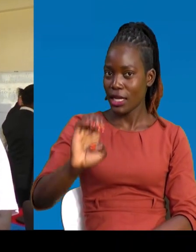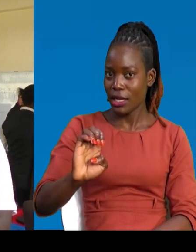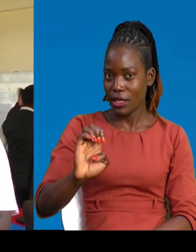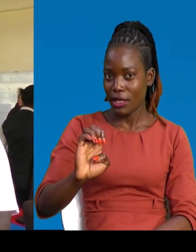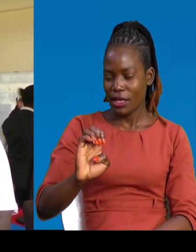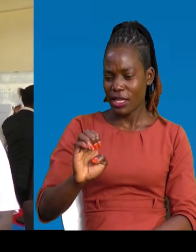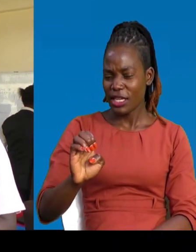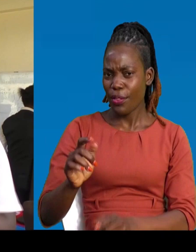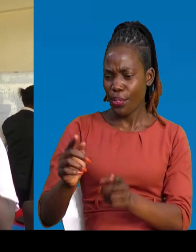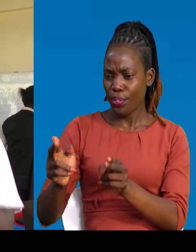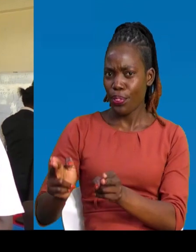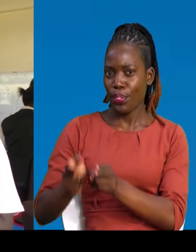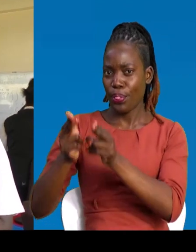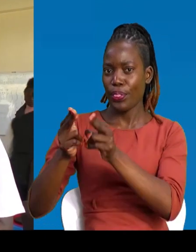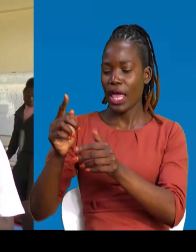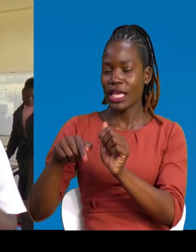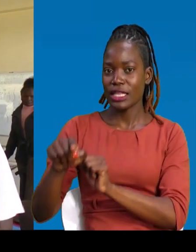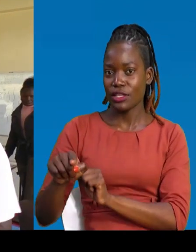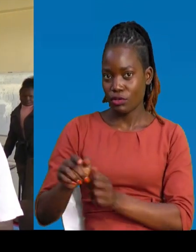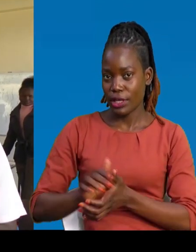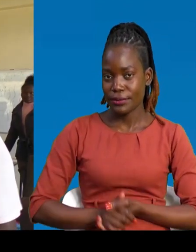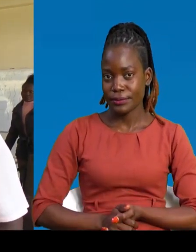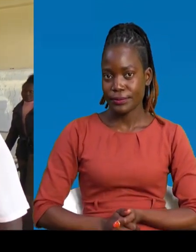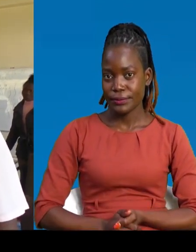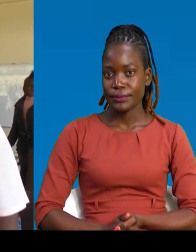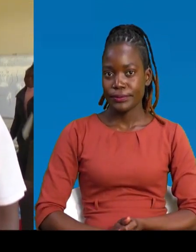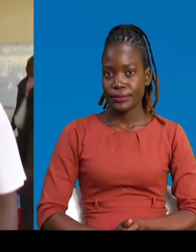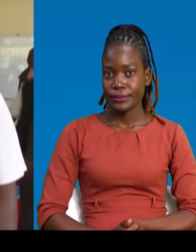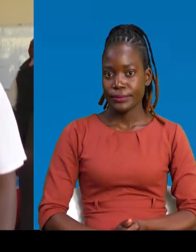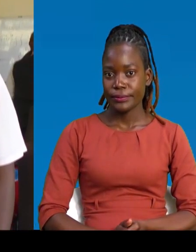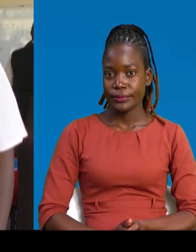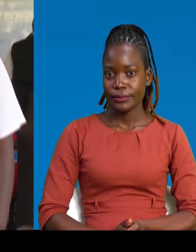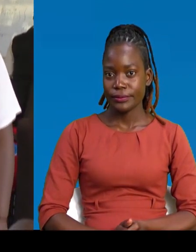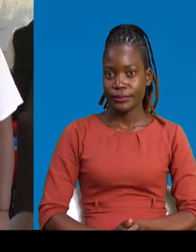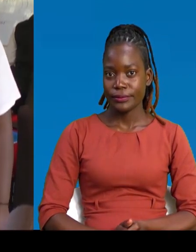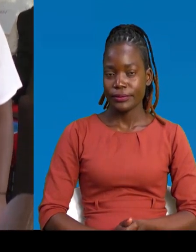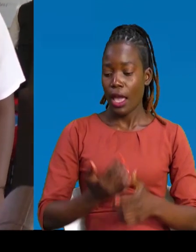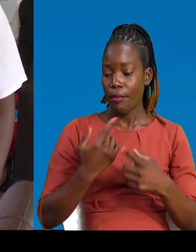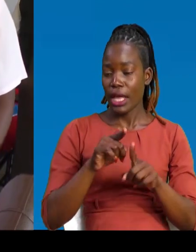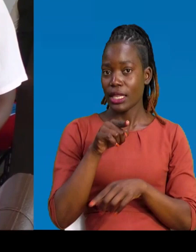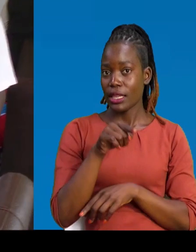konde kushinda hii. Straight, alafu much slimmer. For this one,